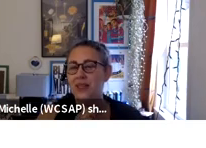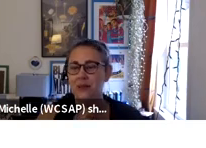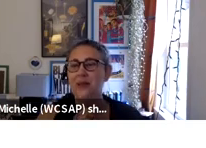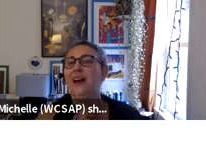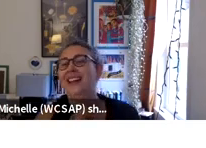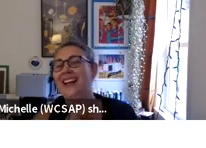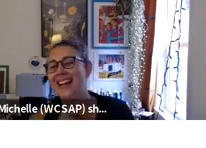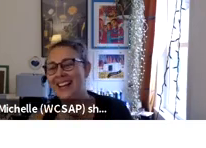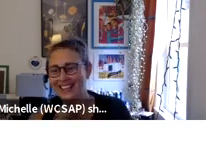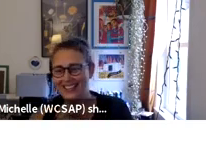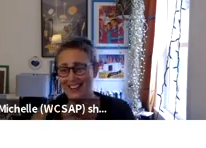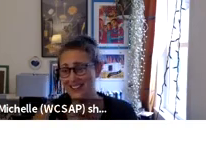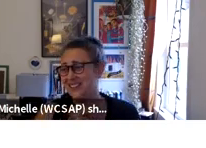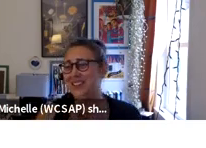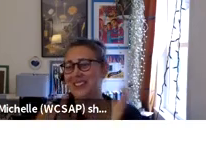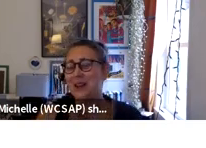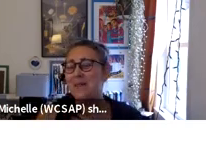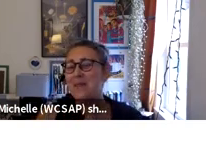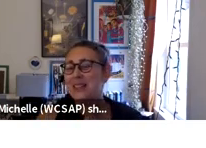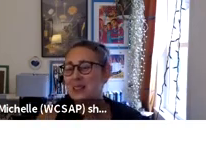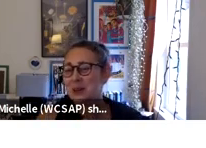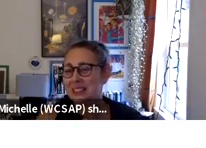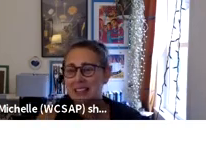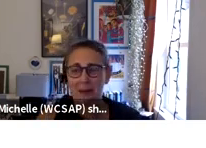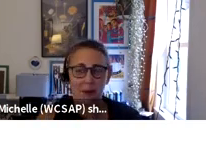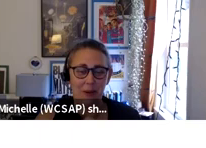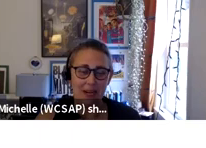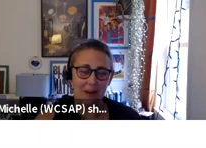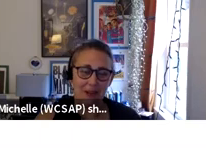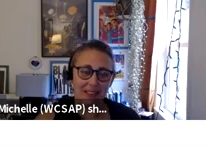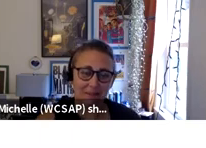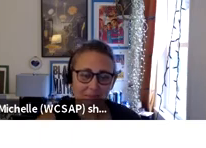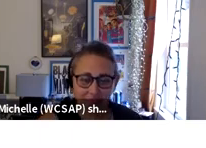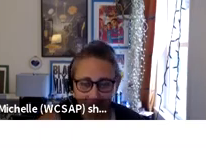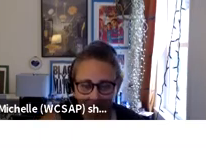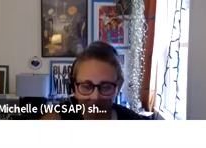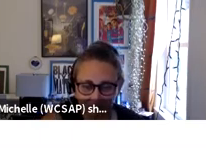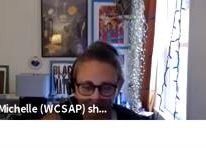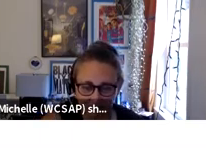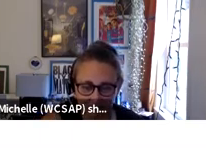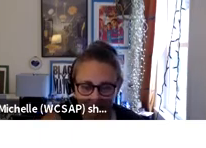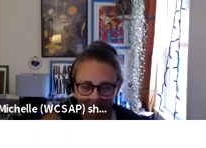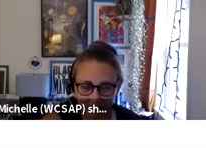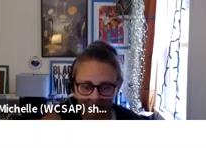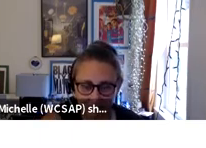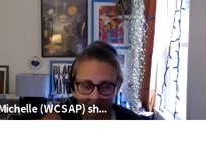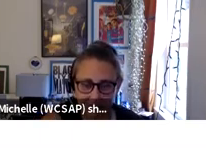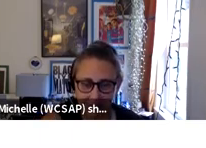by being really bad at lying and also just making the choice to lie about what my name was.